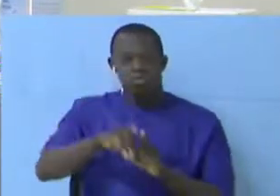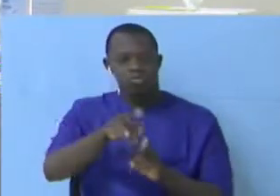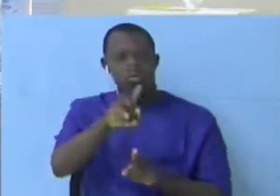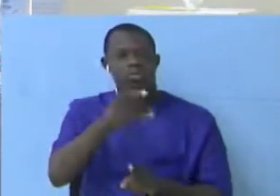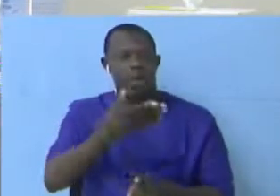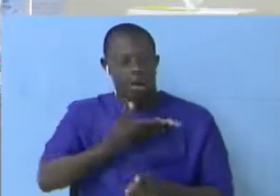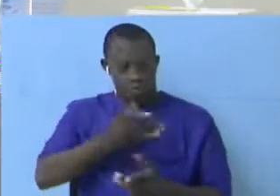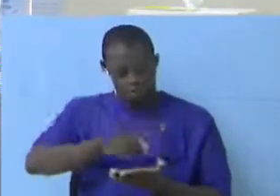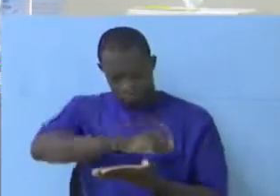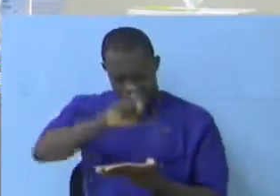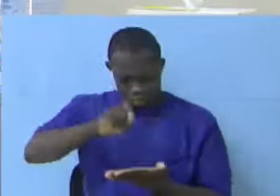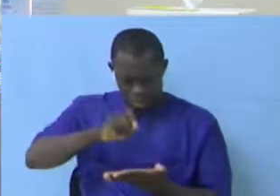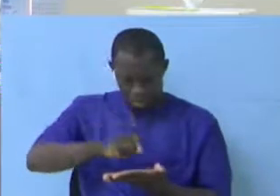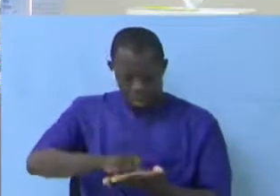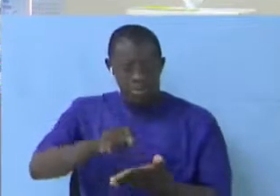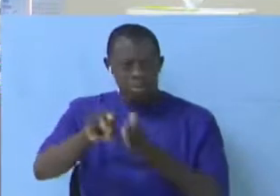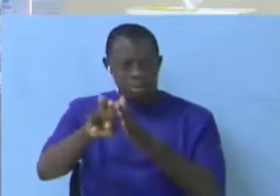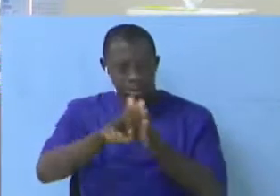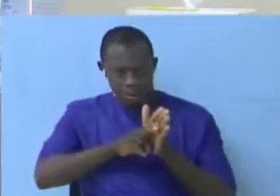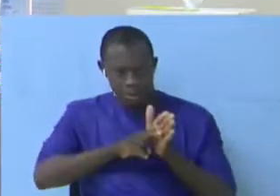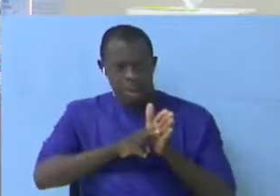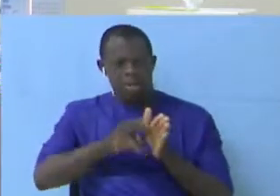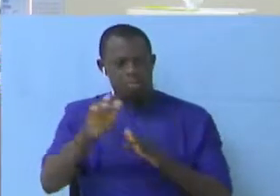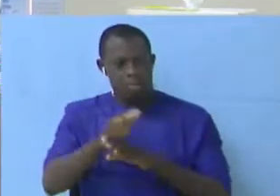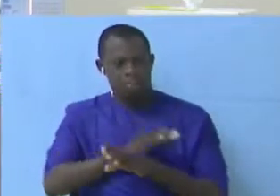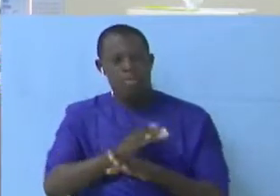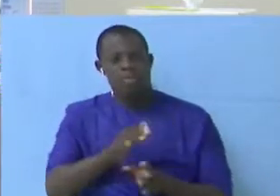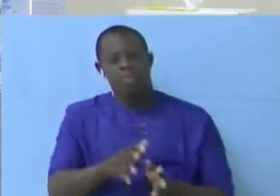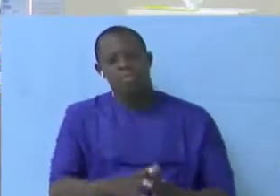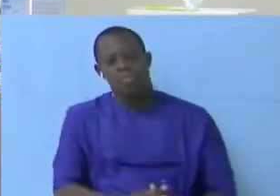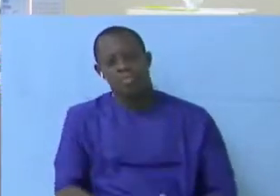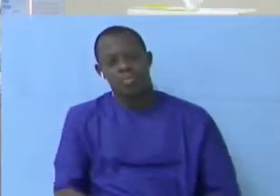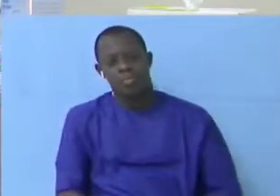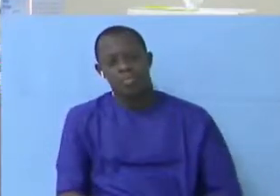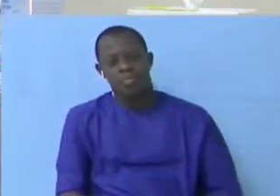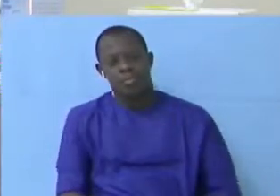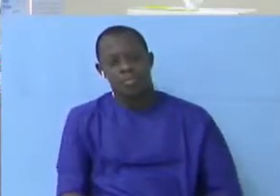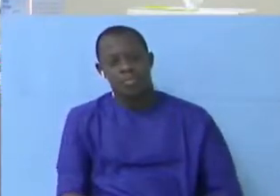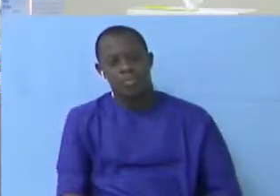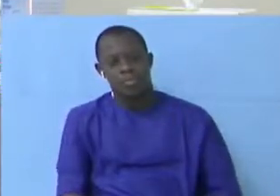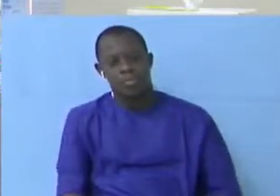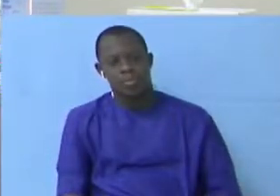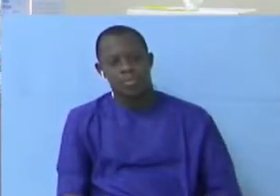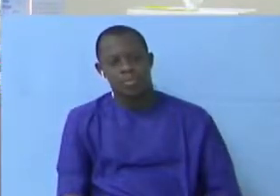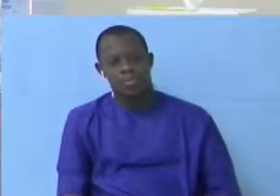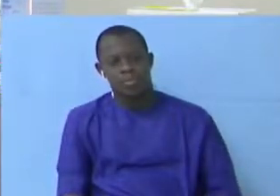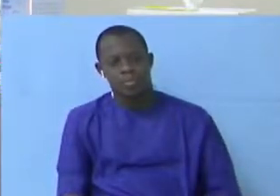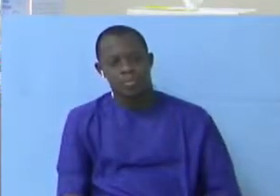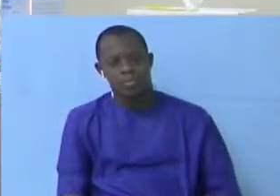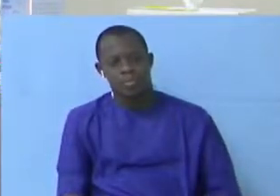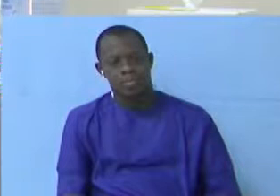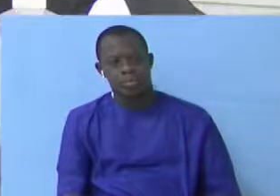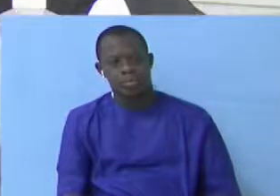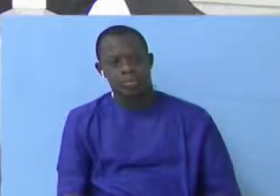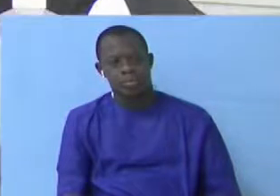sign the register. Andu yeyi fo commission ko jannibe dilera fanan inyana register nying inyana sign na le